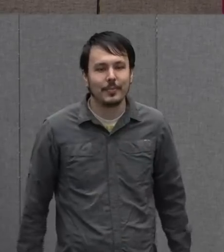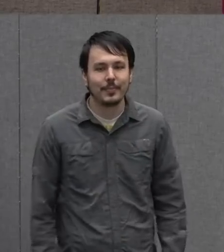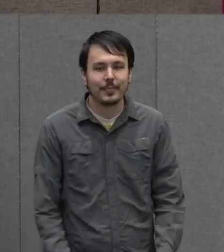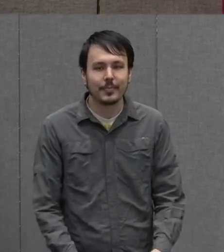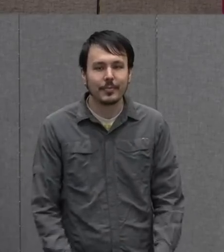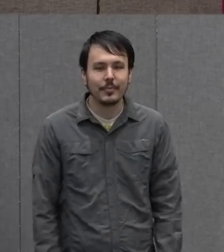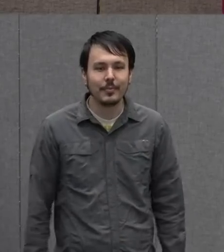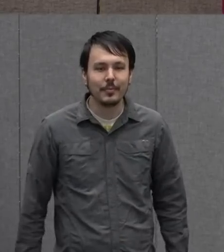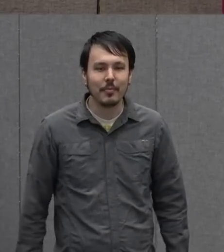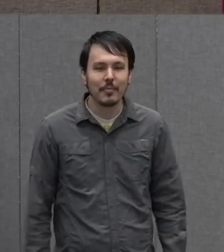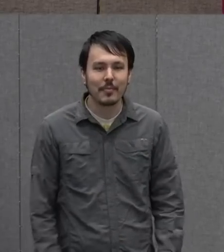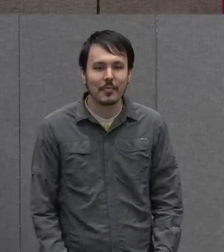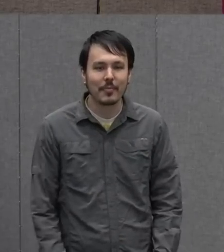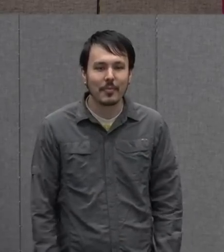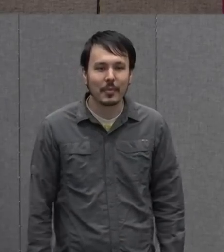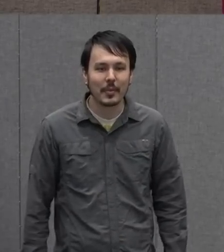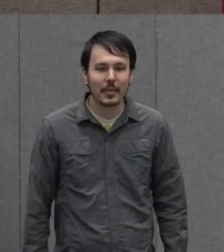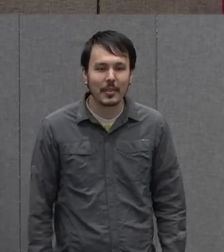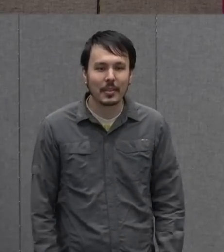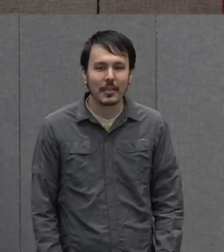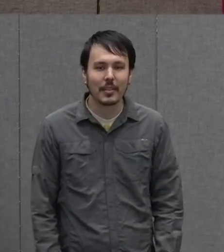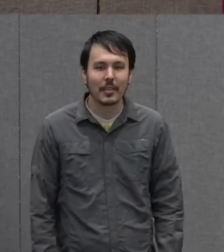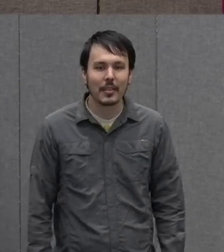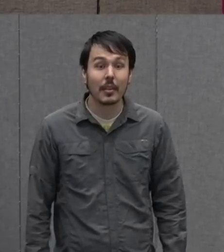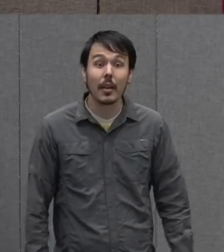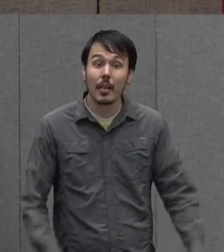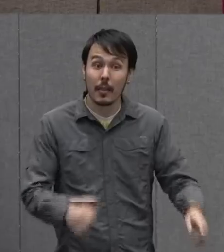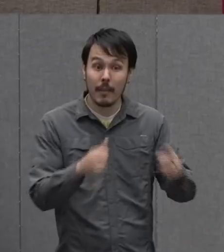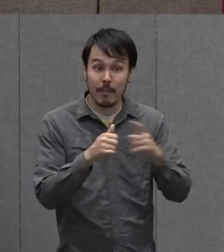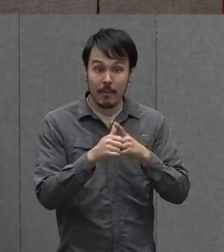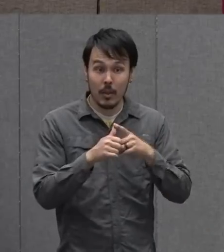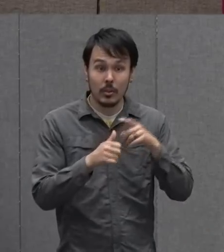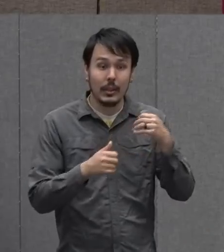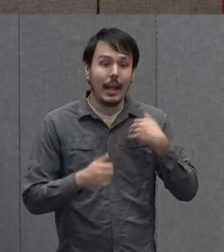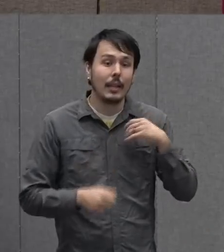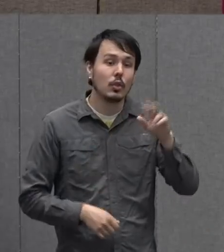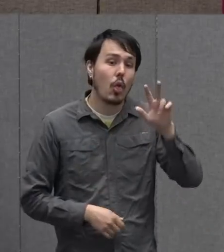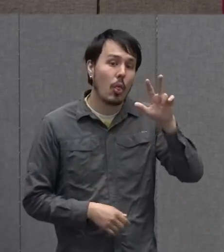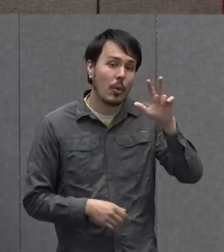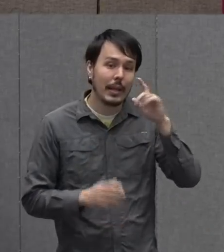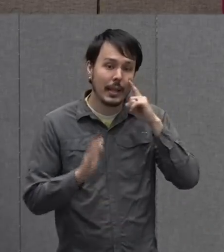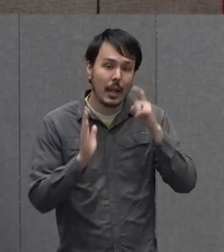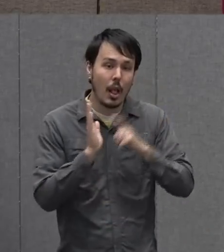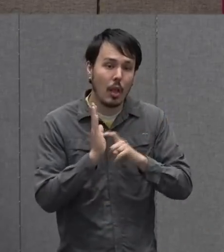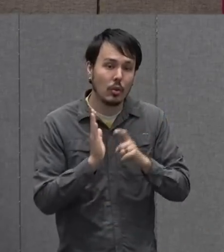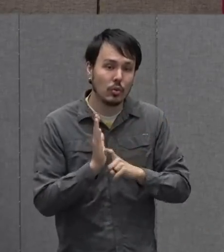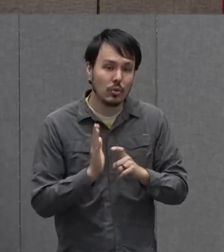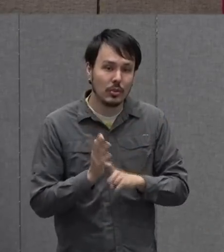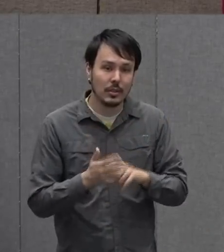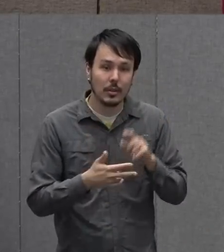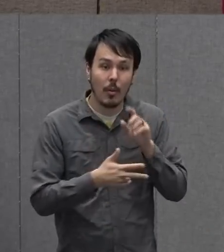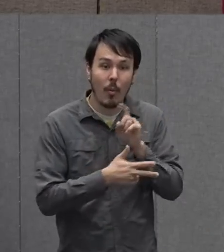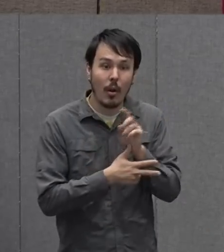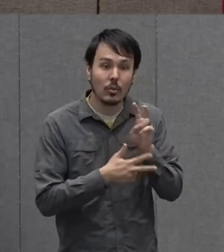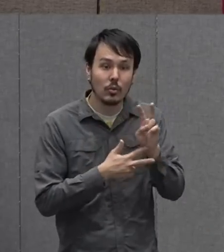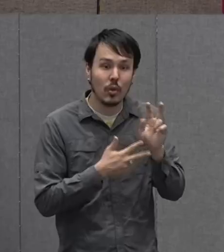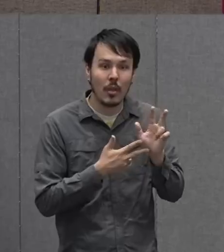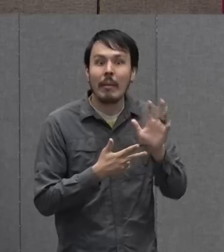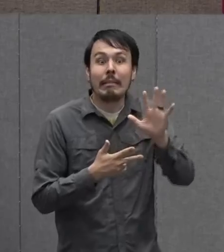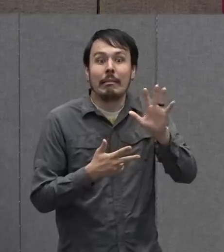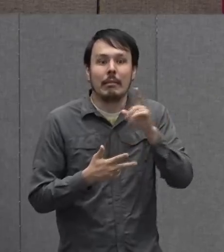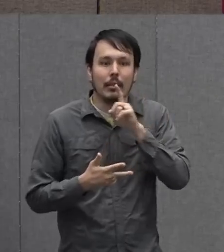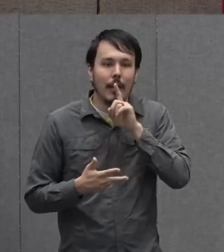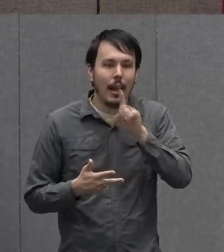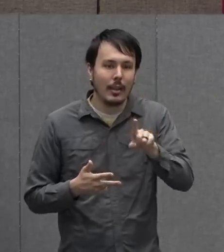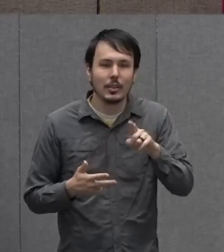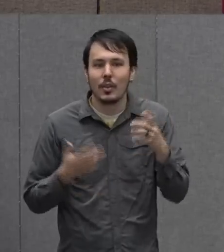The first riddle has 3 clues. 1, 2, 3. I don't want you to see my answer though.